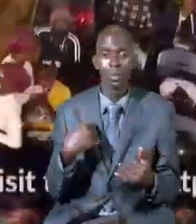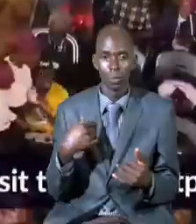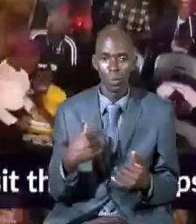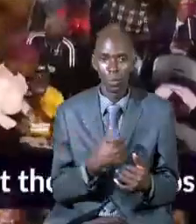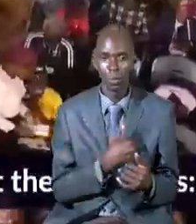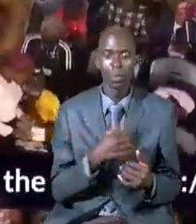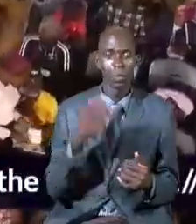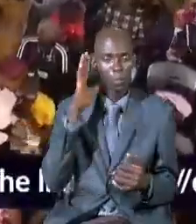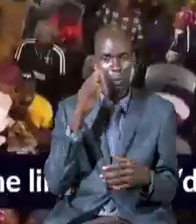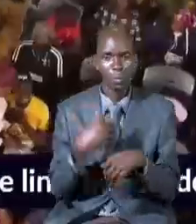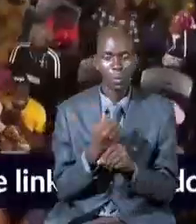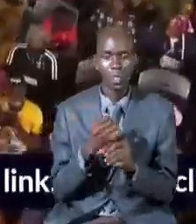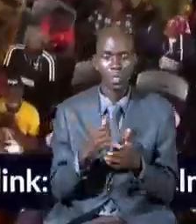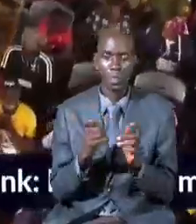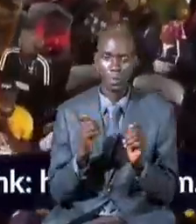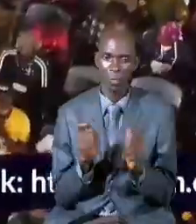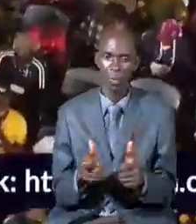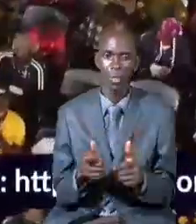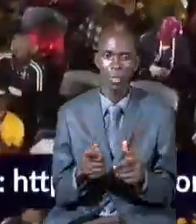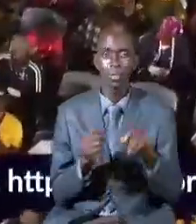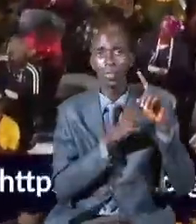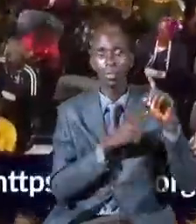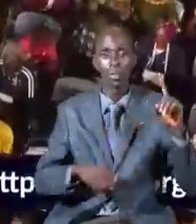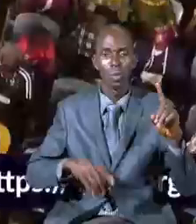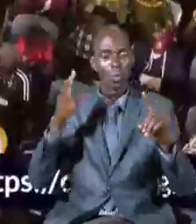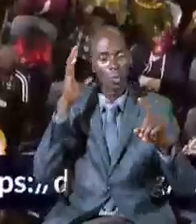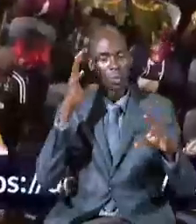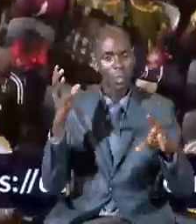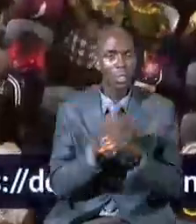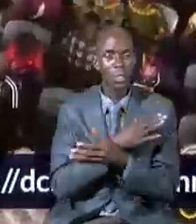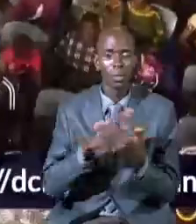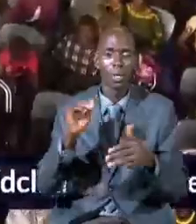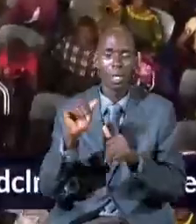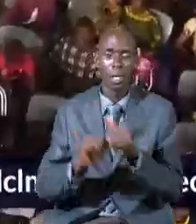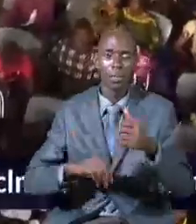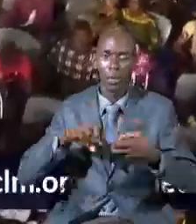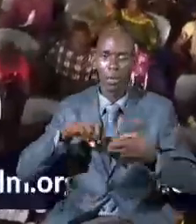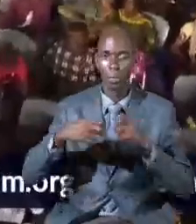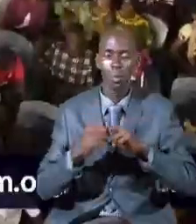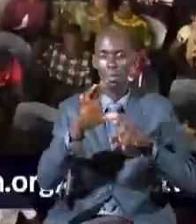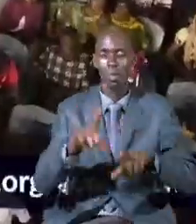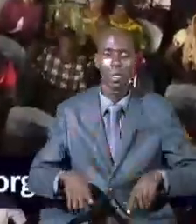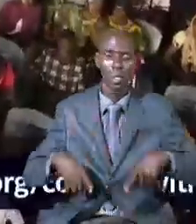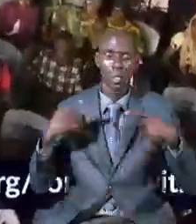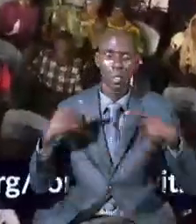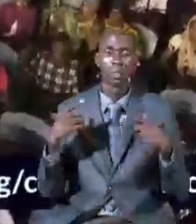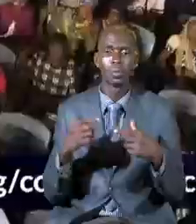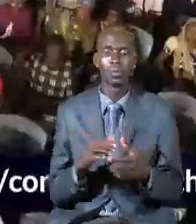The Lord is going to roll away every problem of your life.